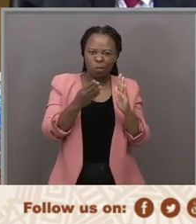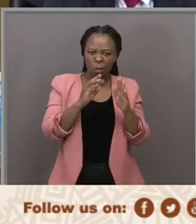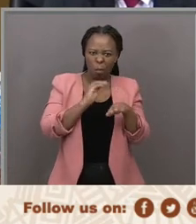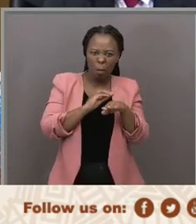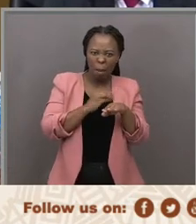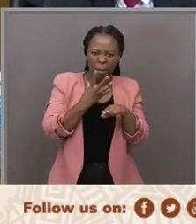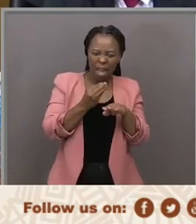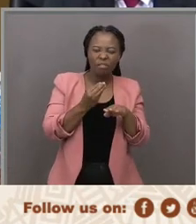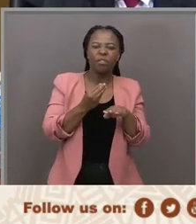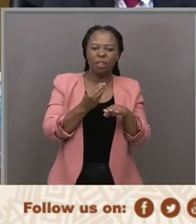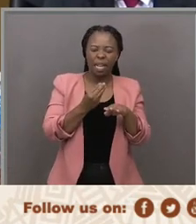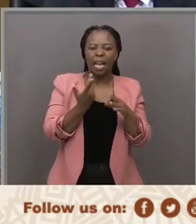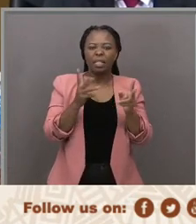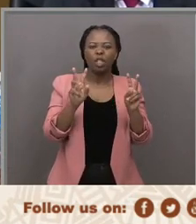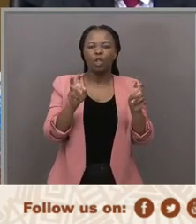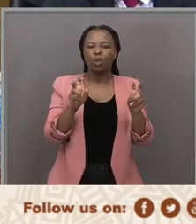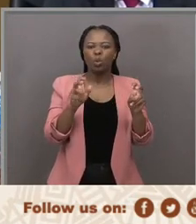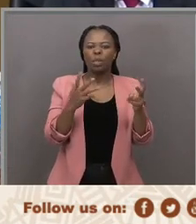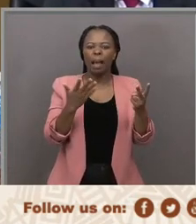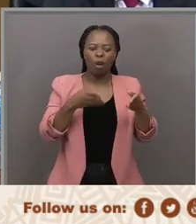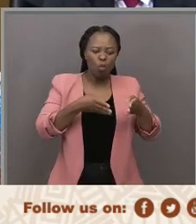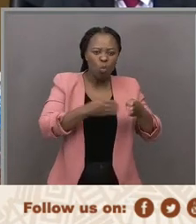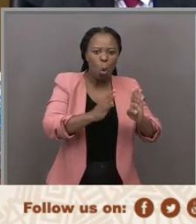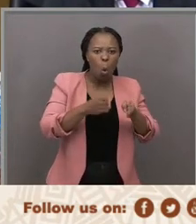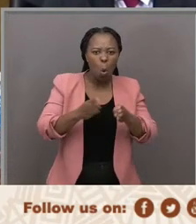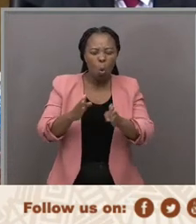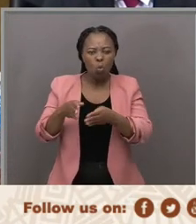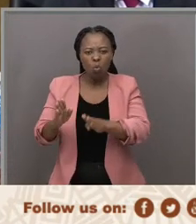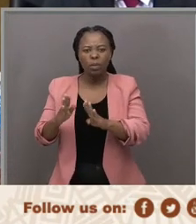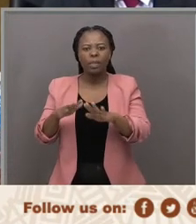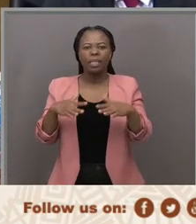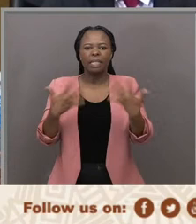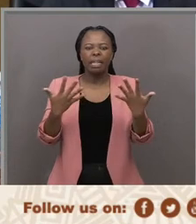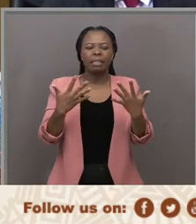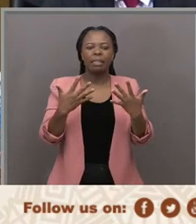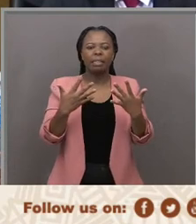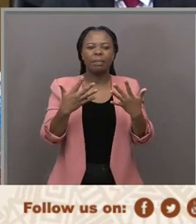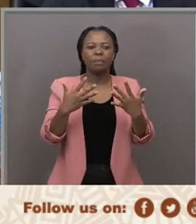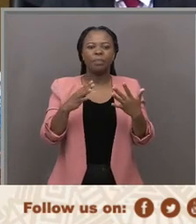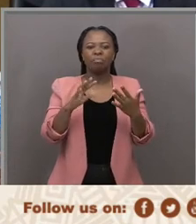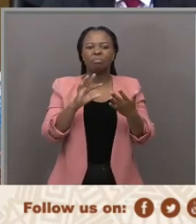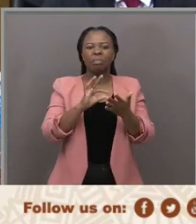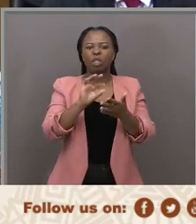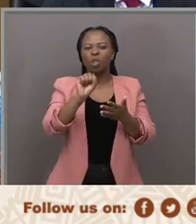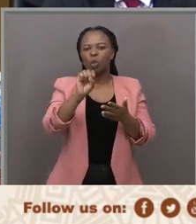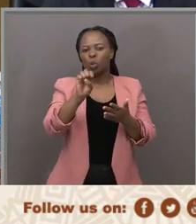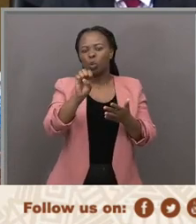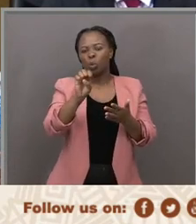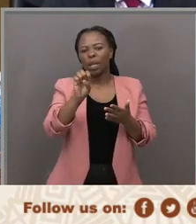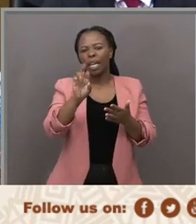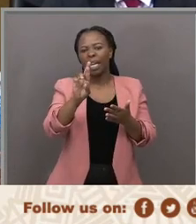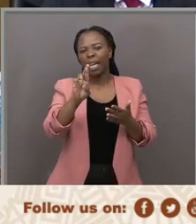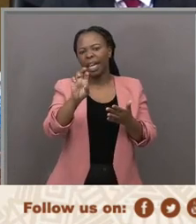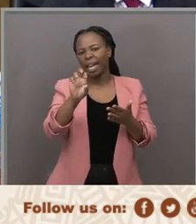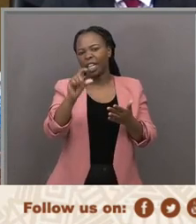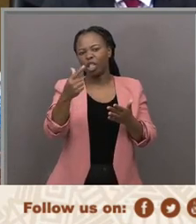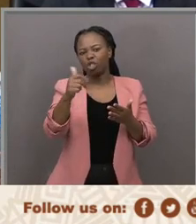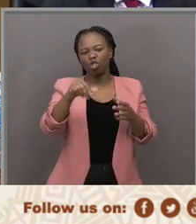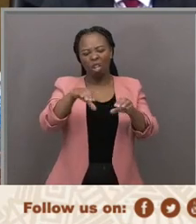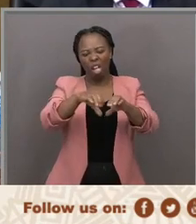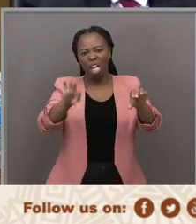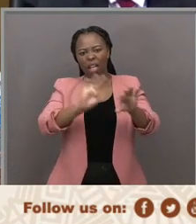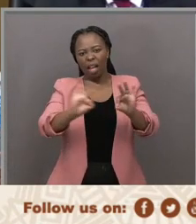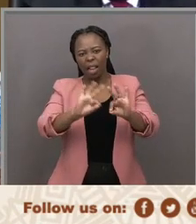problems includes issues around the roads and the sewer problems in the Vaal. I'm